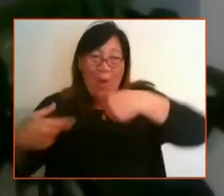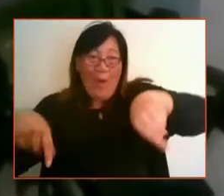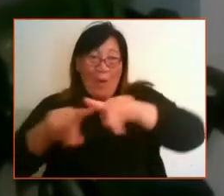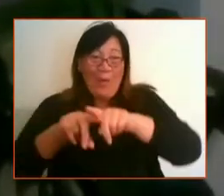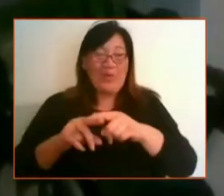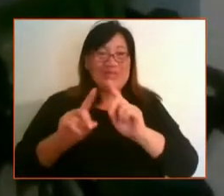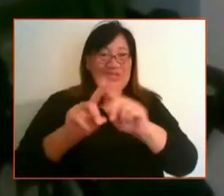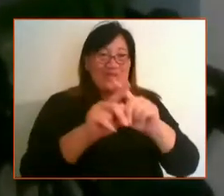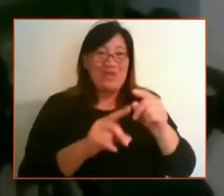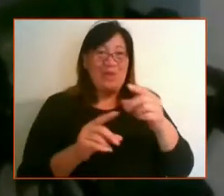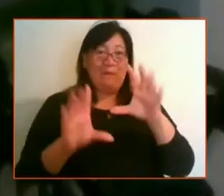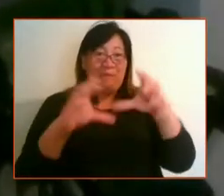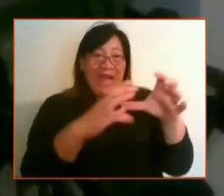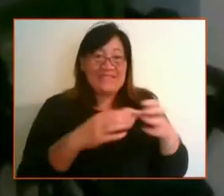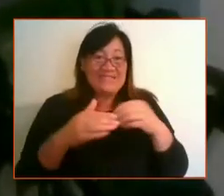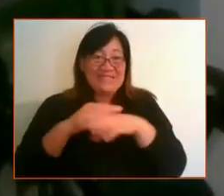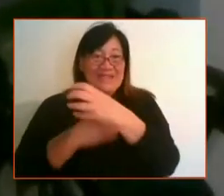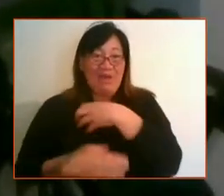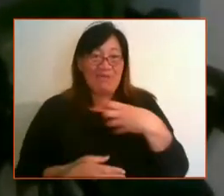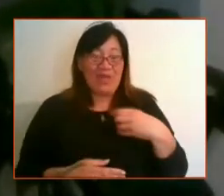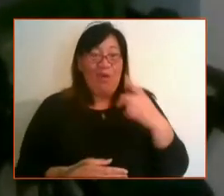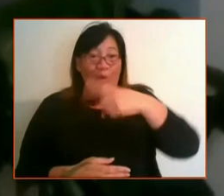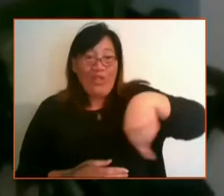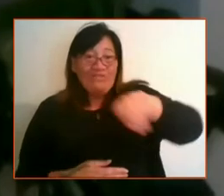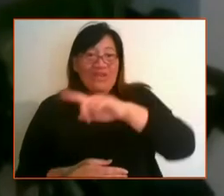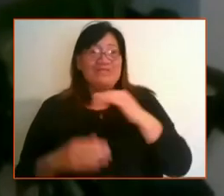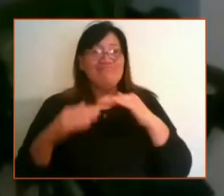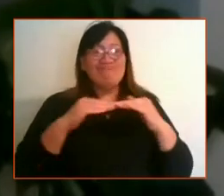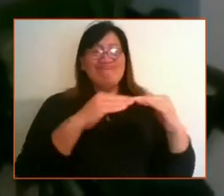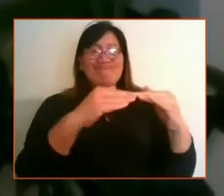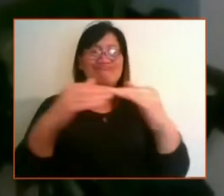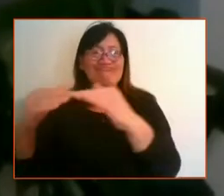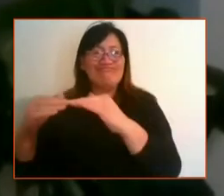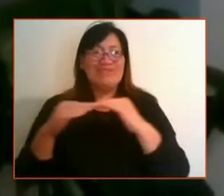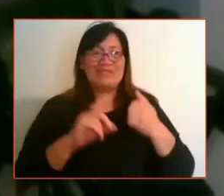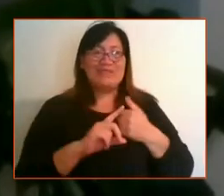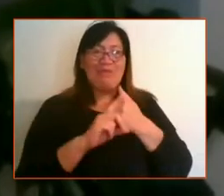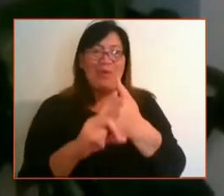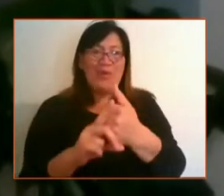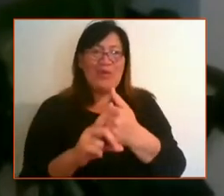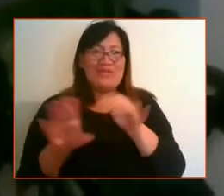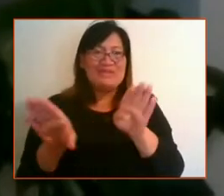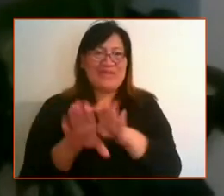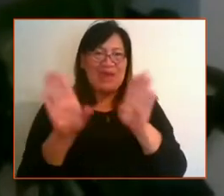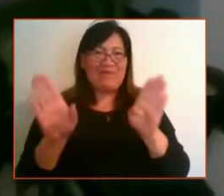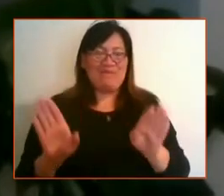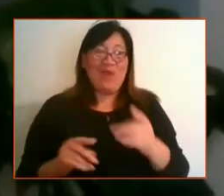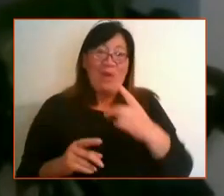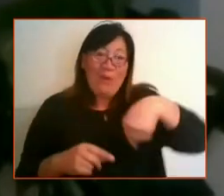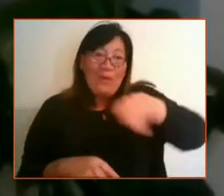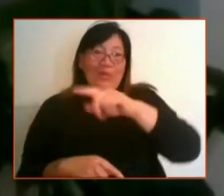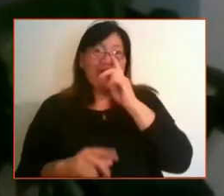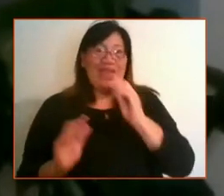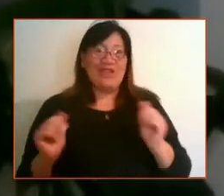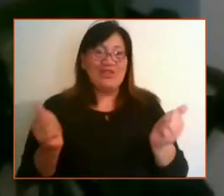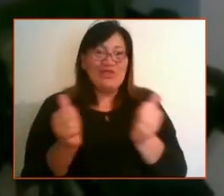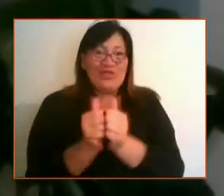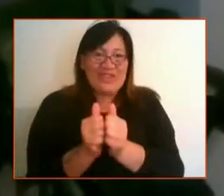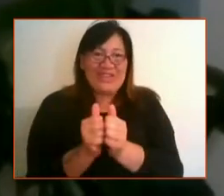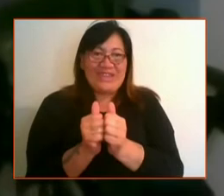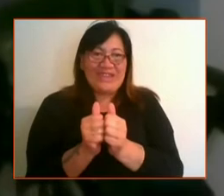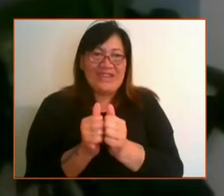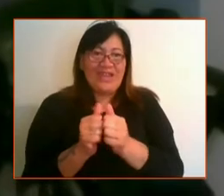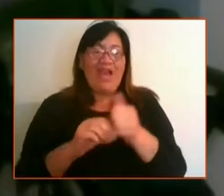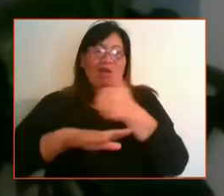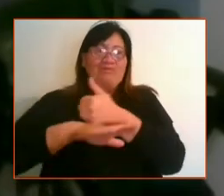parties who seem to have indicated that at a baseline there is support for what's currently occurred to agree to, at a baseline, the